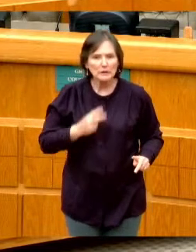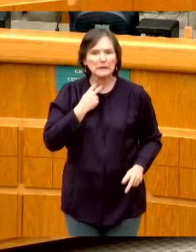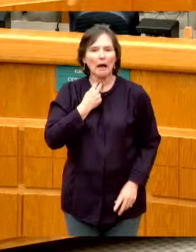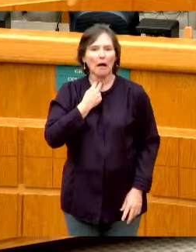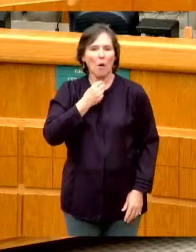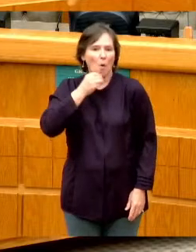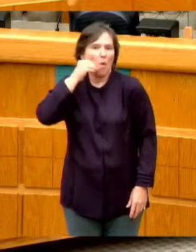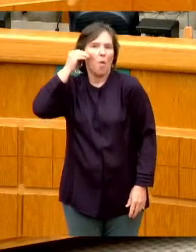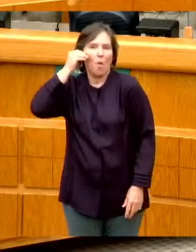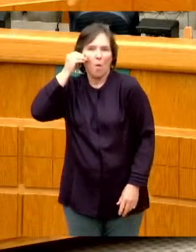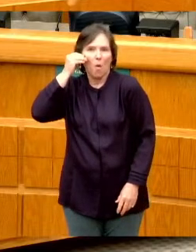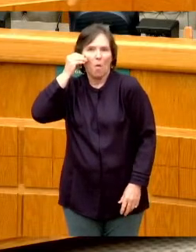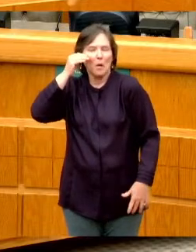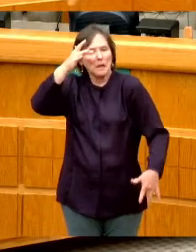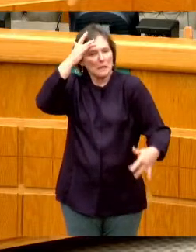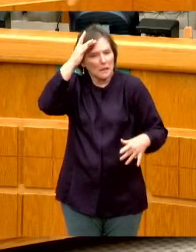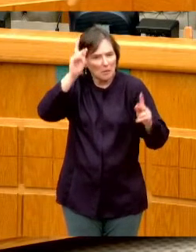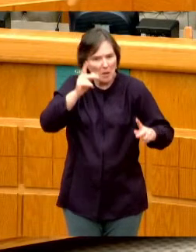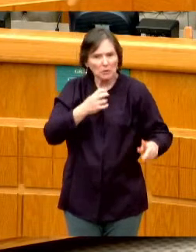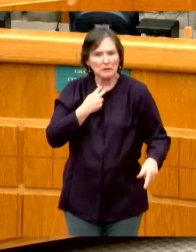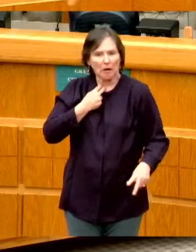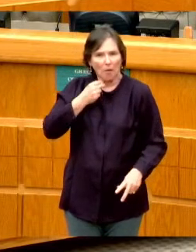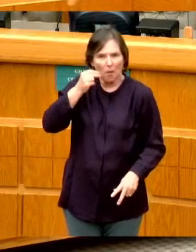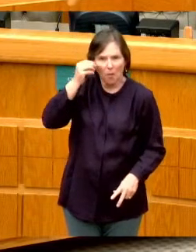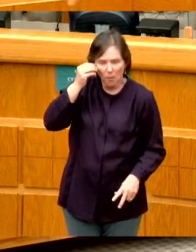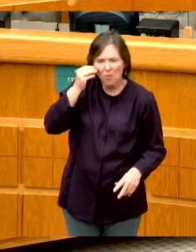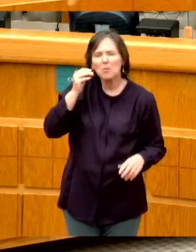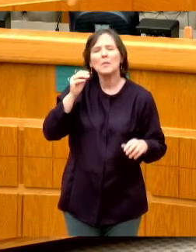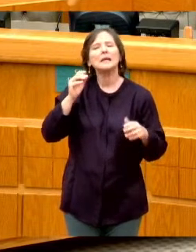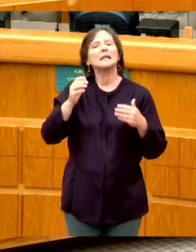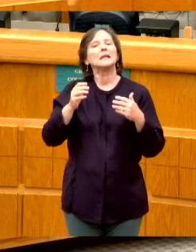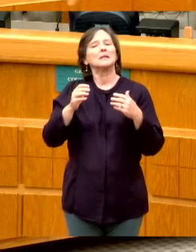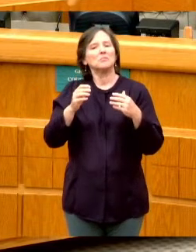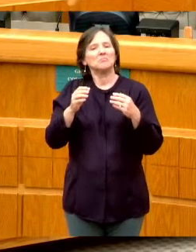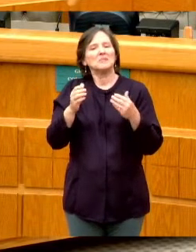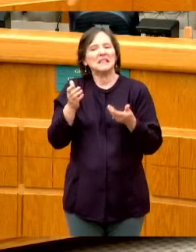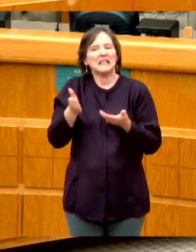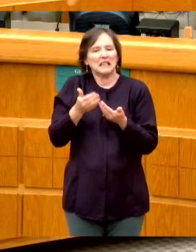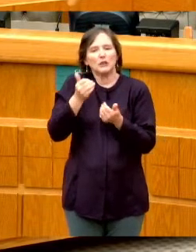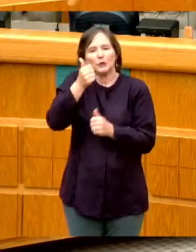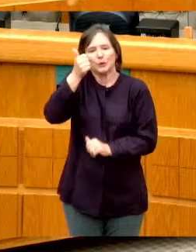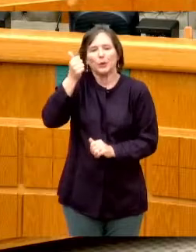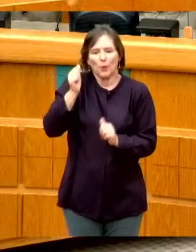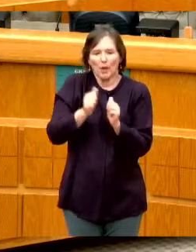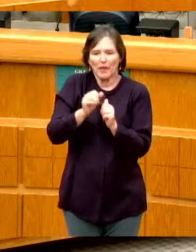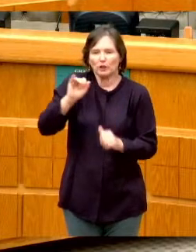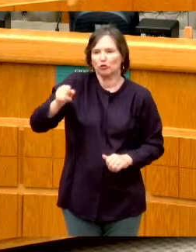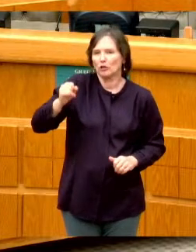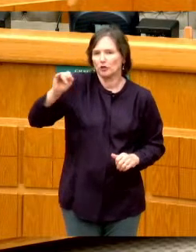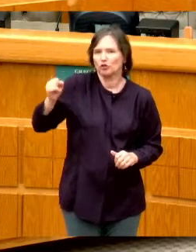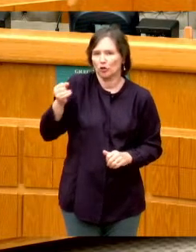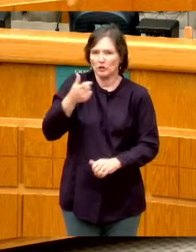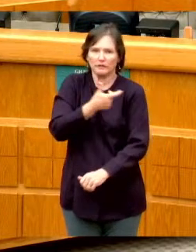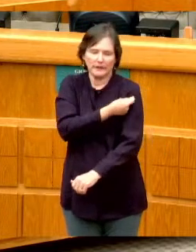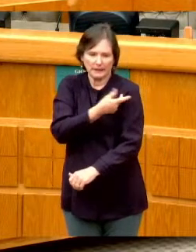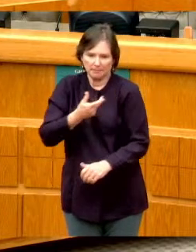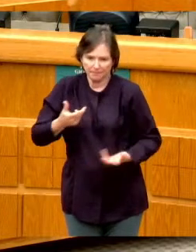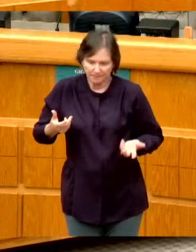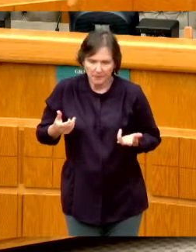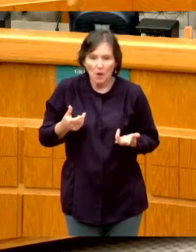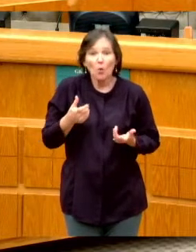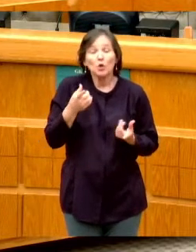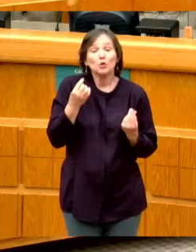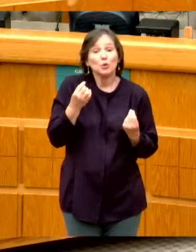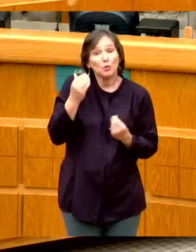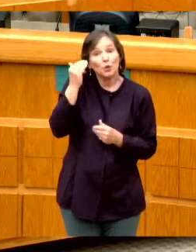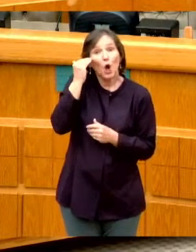one-dose vaccine. We do not know yet when Nueces County will receive this vaccine, Johnson & Johnson. But what we do know is